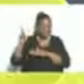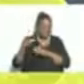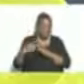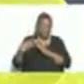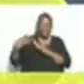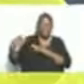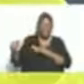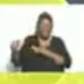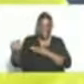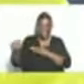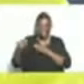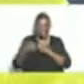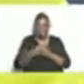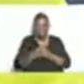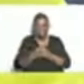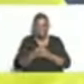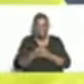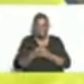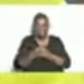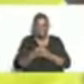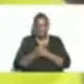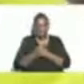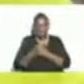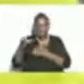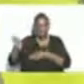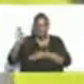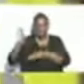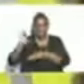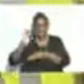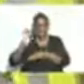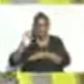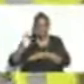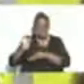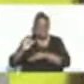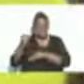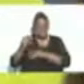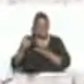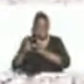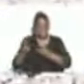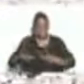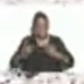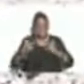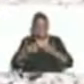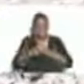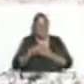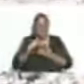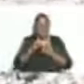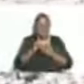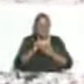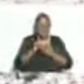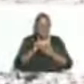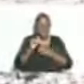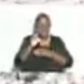leave, instructions to leave, and find somewhere else to live. Despite the plea of residents in the